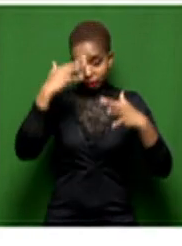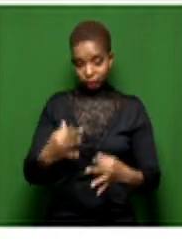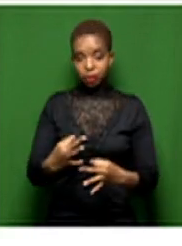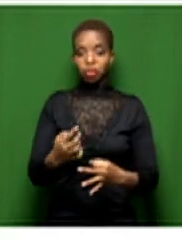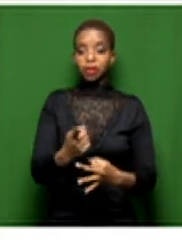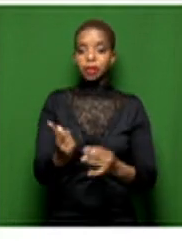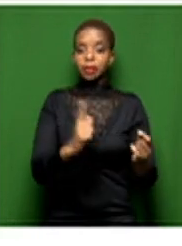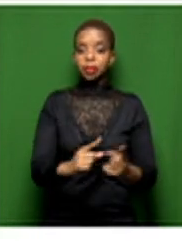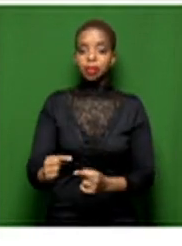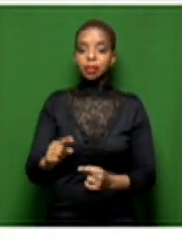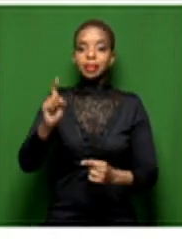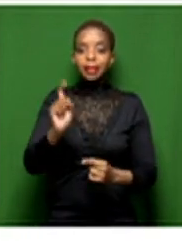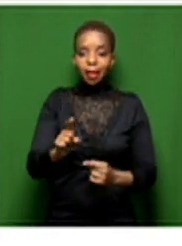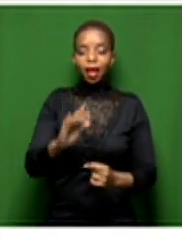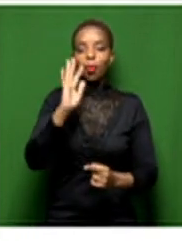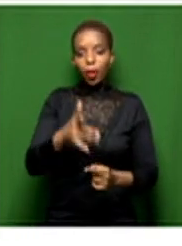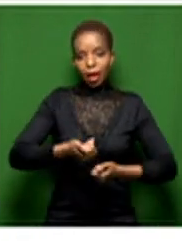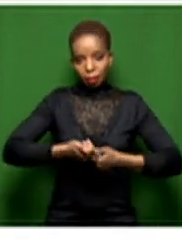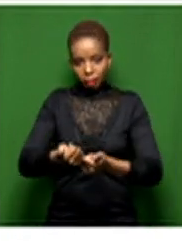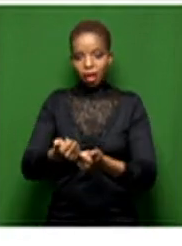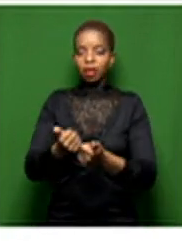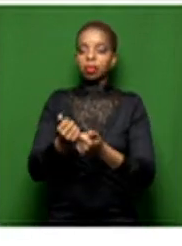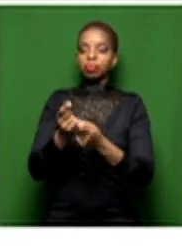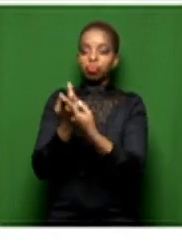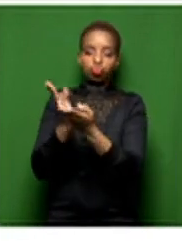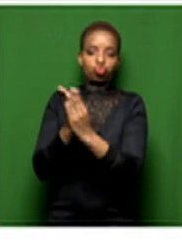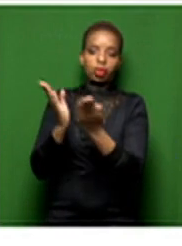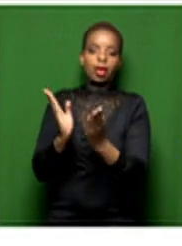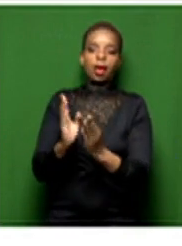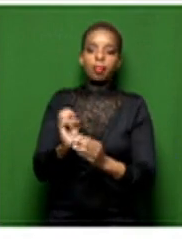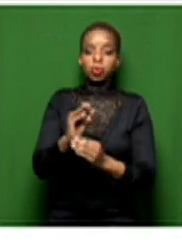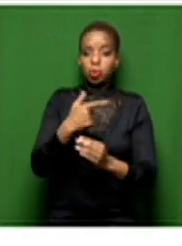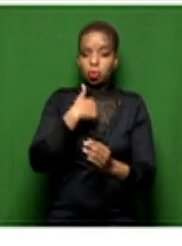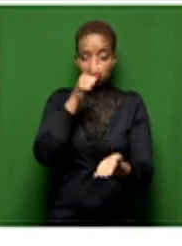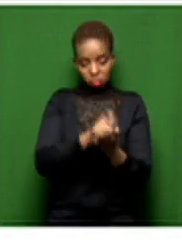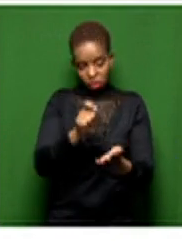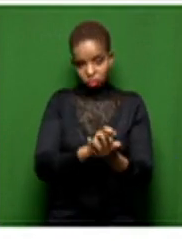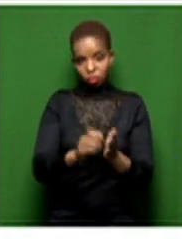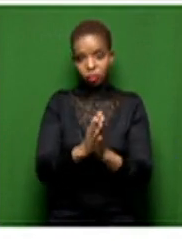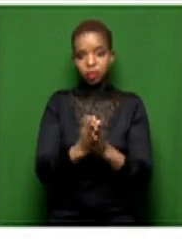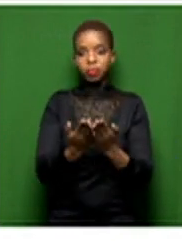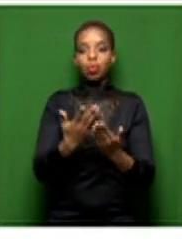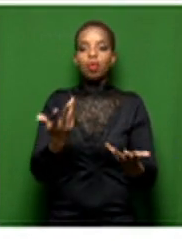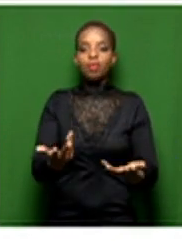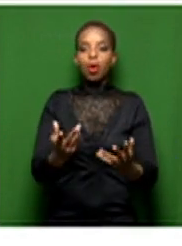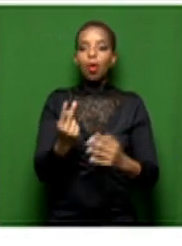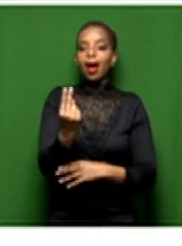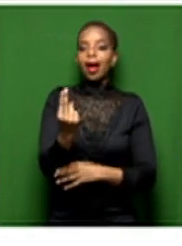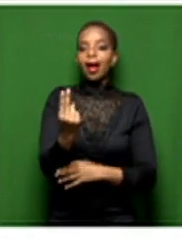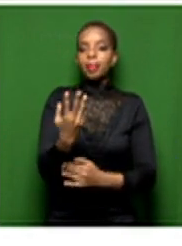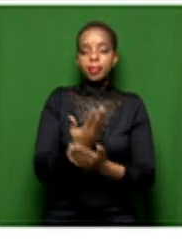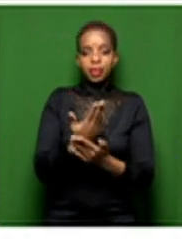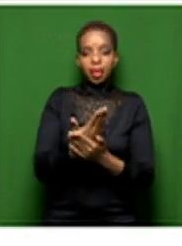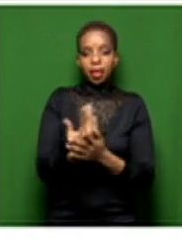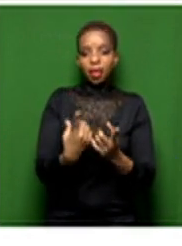not respected or honored, they will come back to haunt them. Hence, I wrote this book so that couples can be able to be taken through